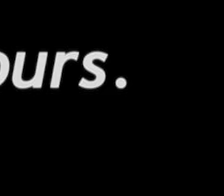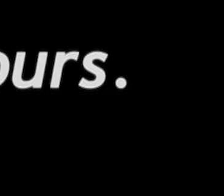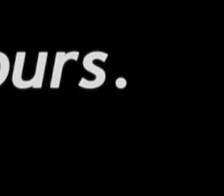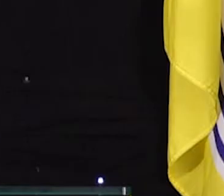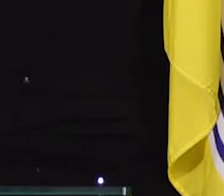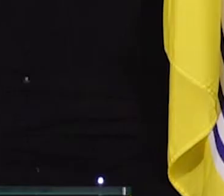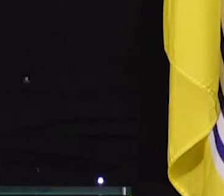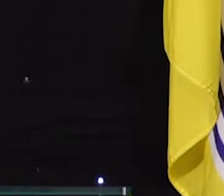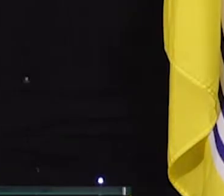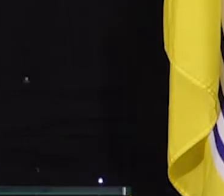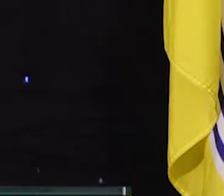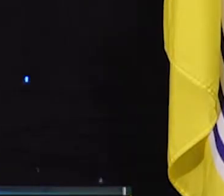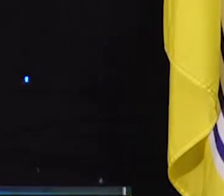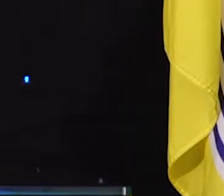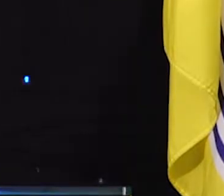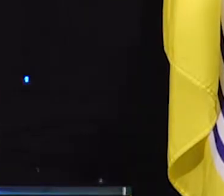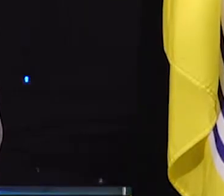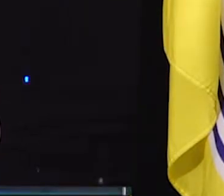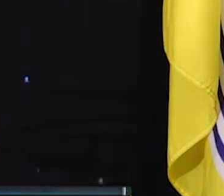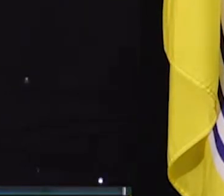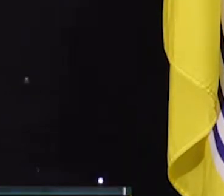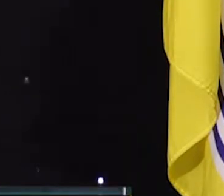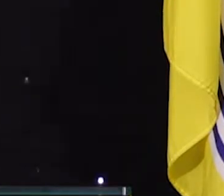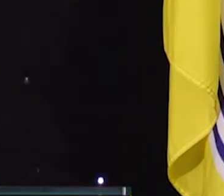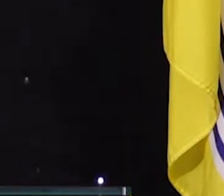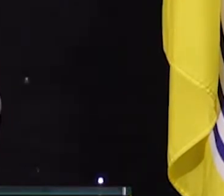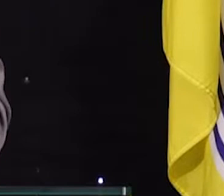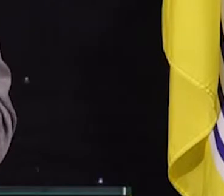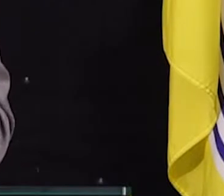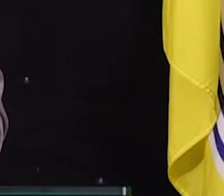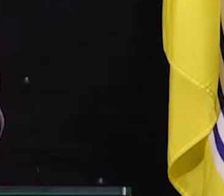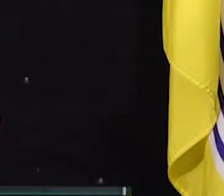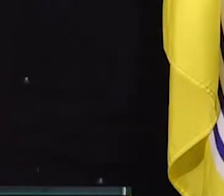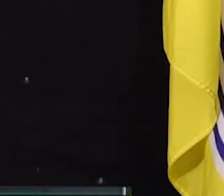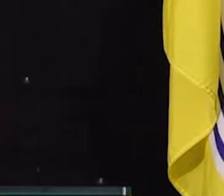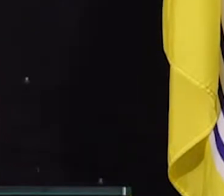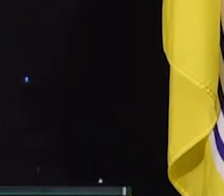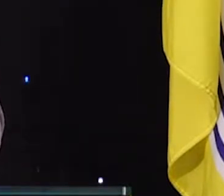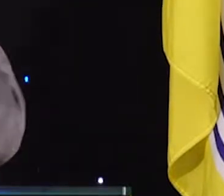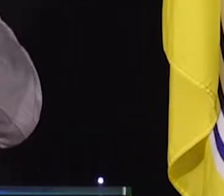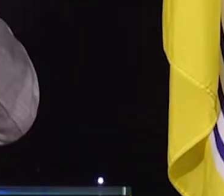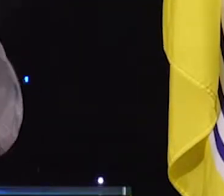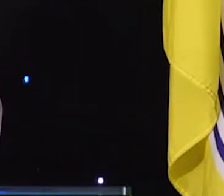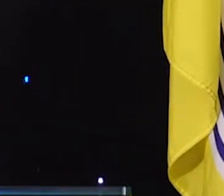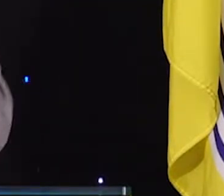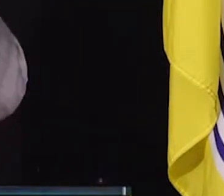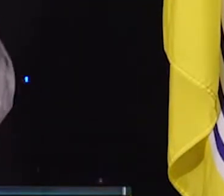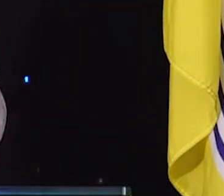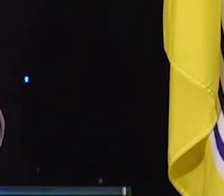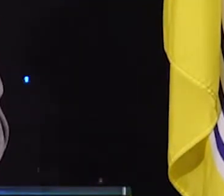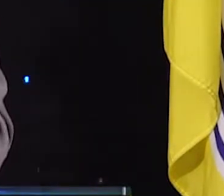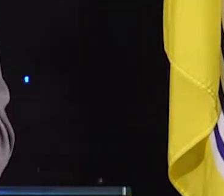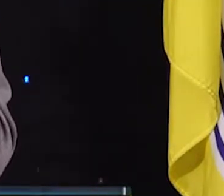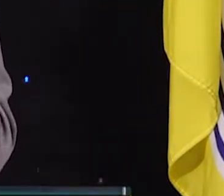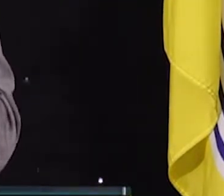And it's not like saying a king or a queen. No, he said my son. And tise woka se ohene ana ohema. The word